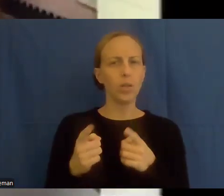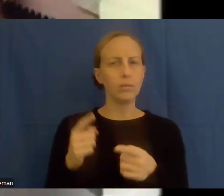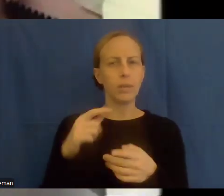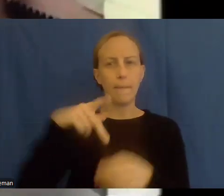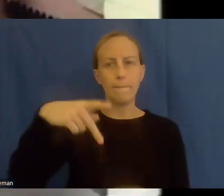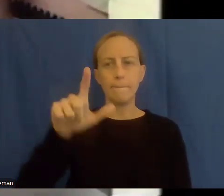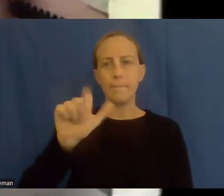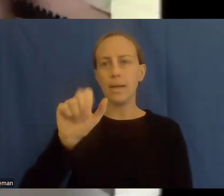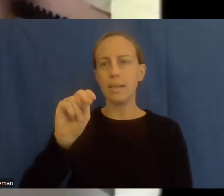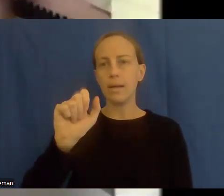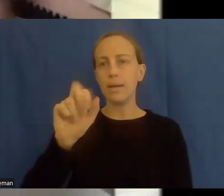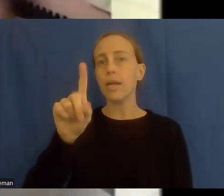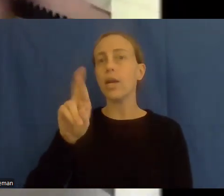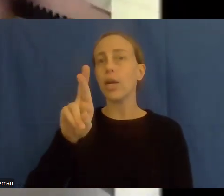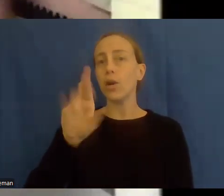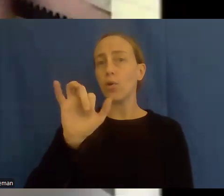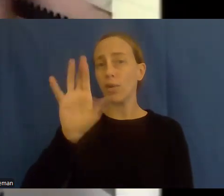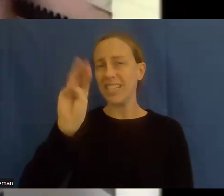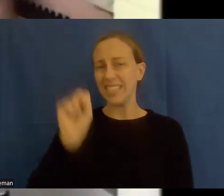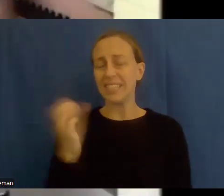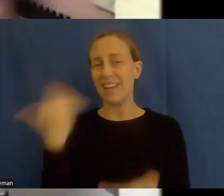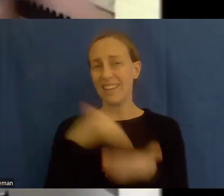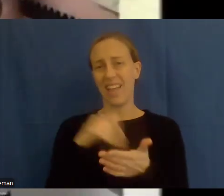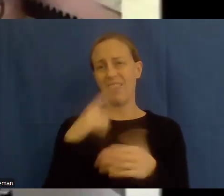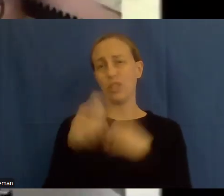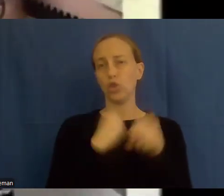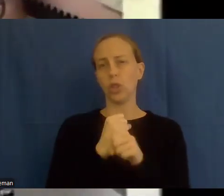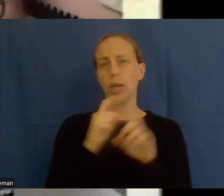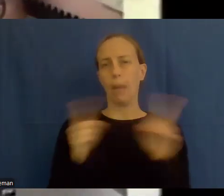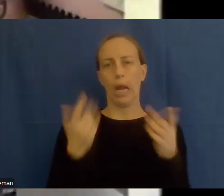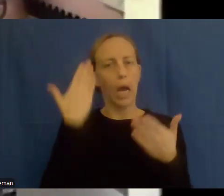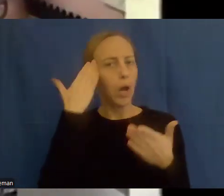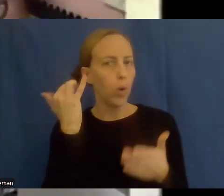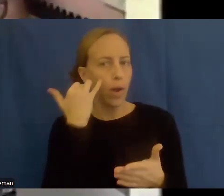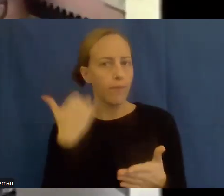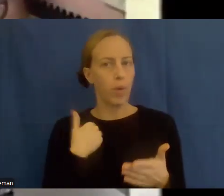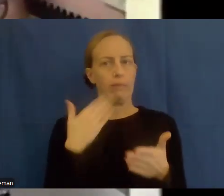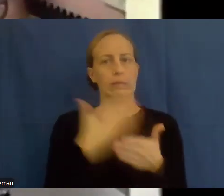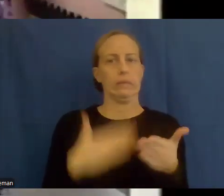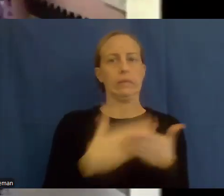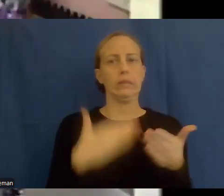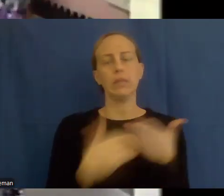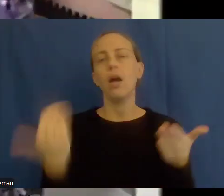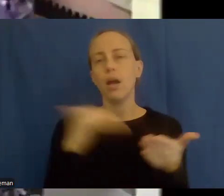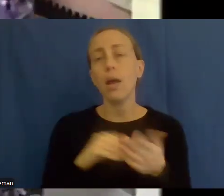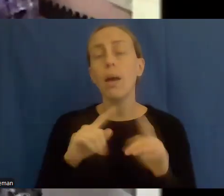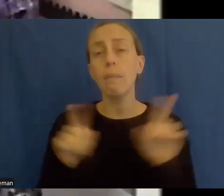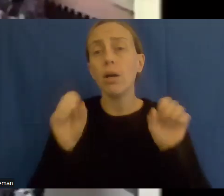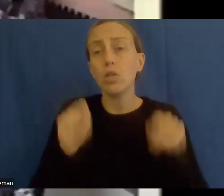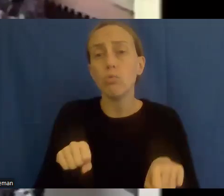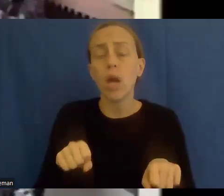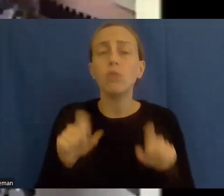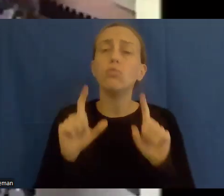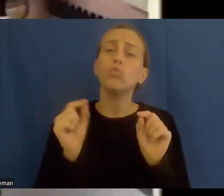think maybe I will. I'm not so certain whether I'll have you go ahead and cut them up and do the regeneration experiments. But you can do some other neat things